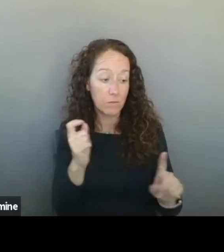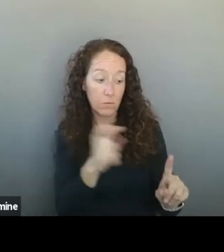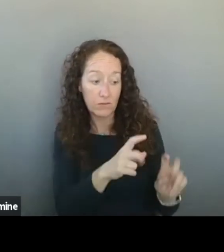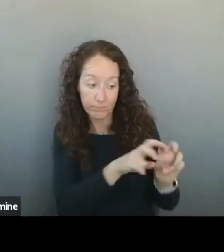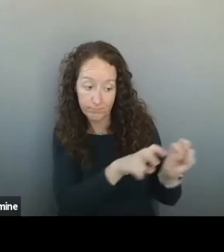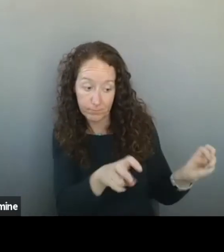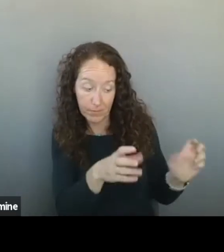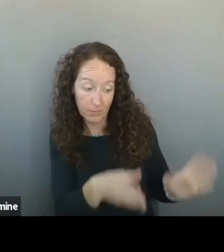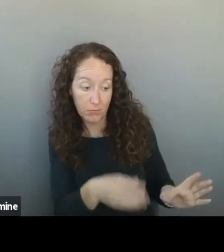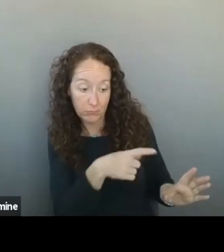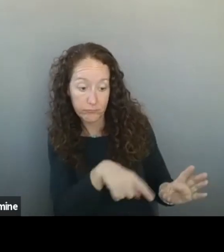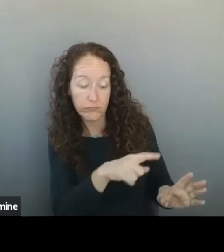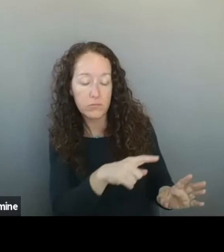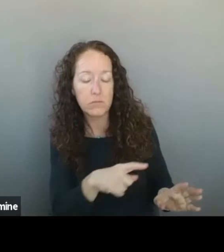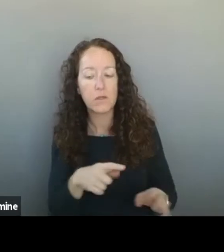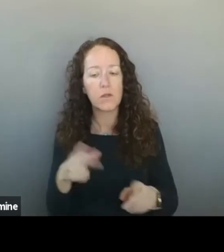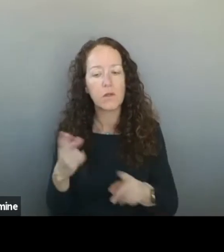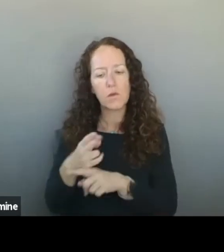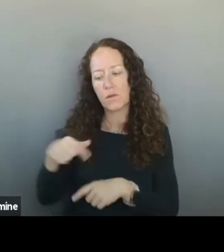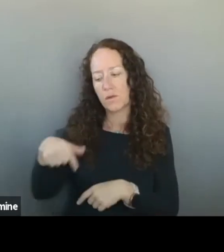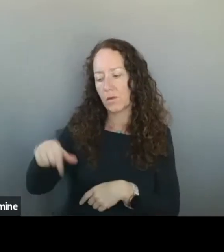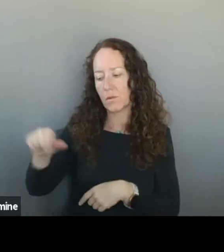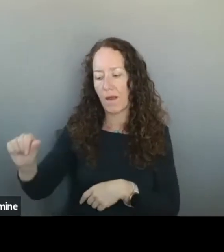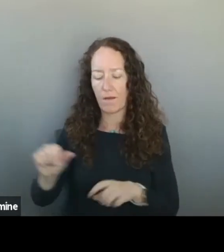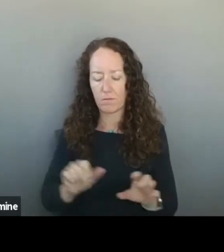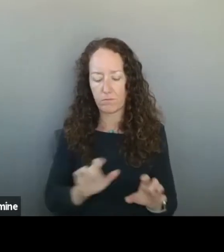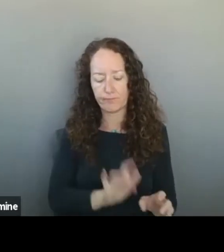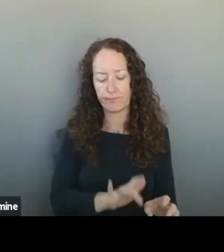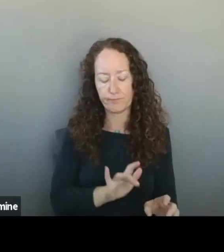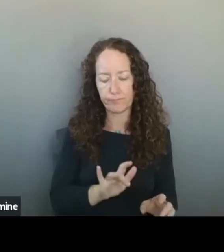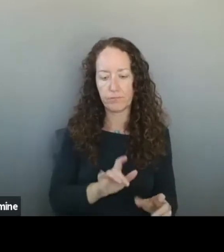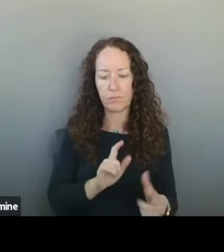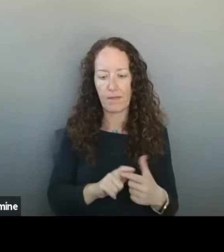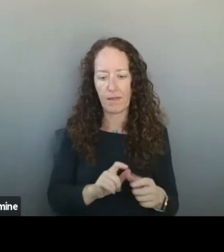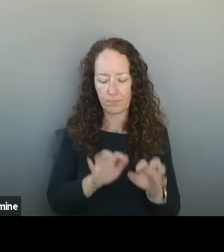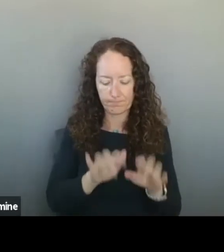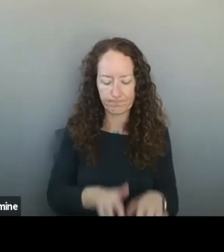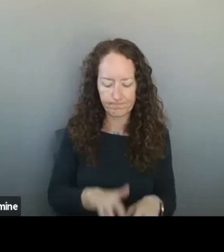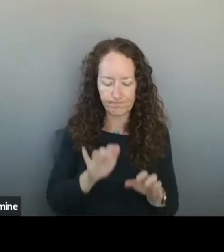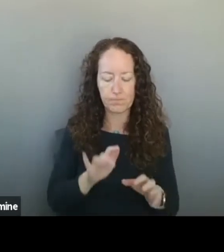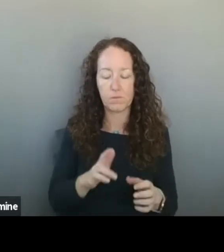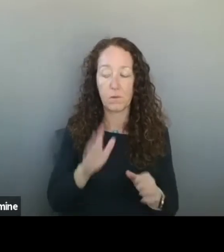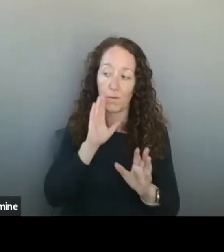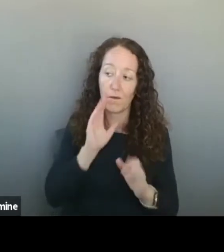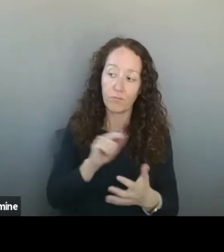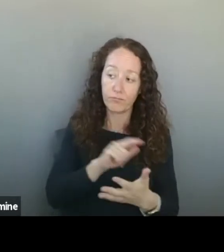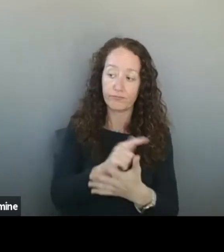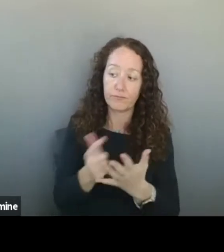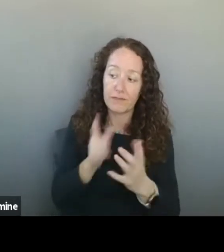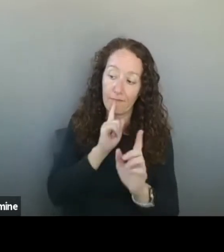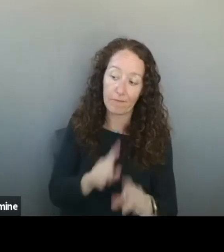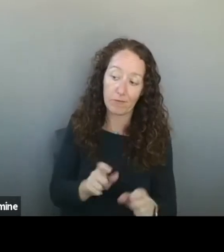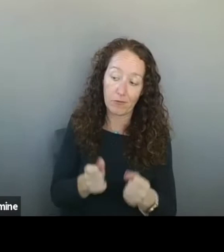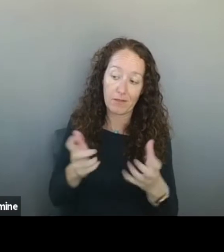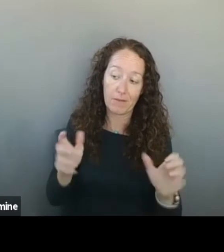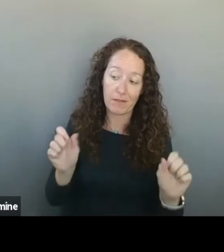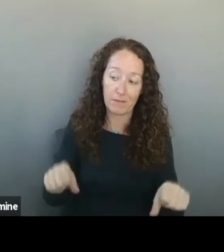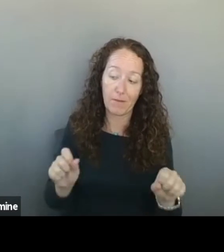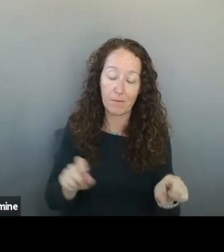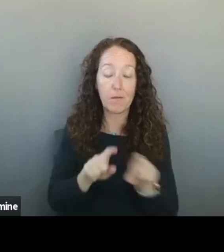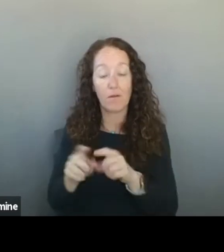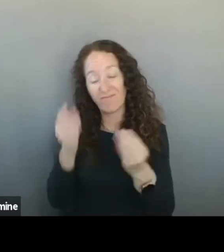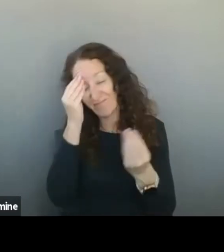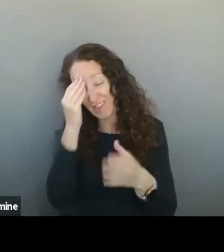on your Zoom toolbar, and we'll hopefully get to as many of those as possible. I also do want to note that the session is being